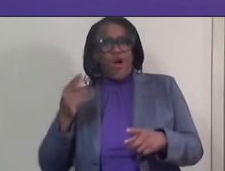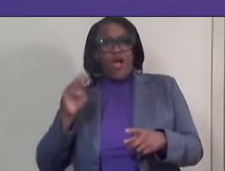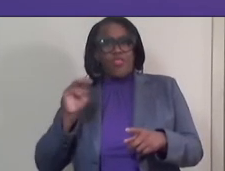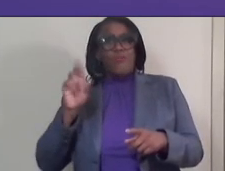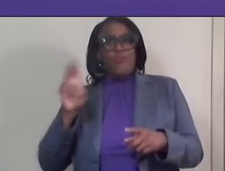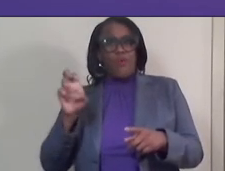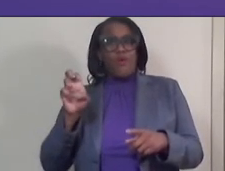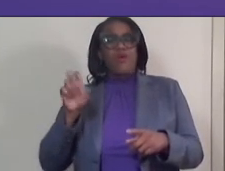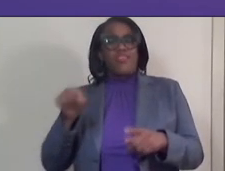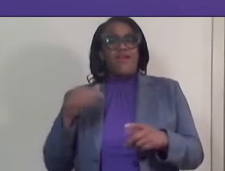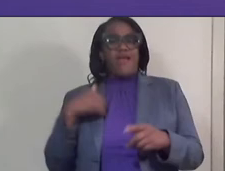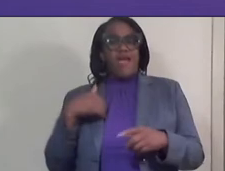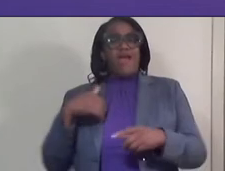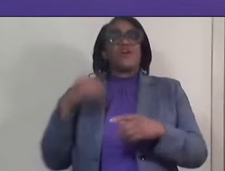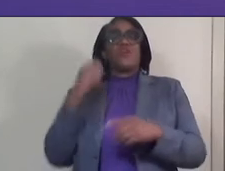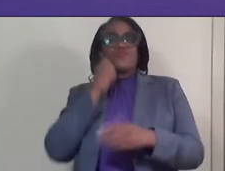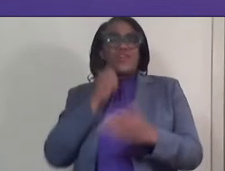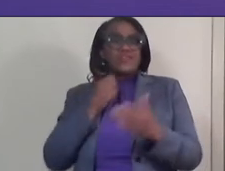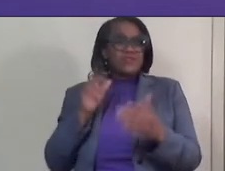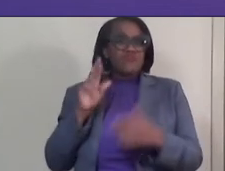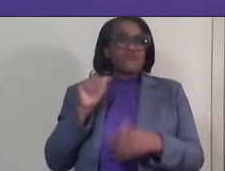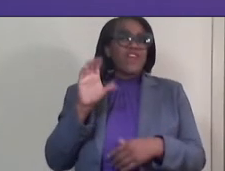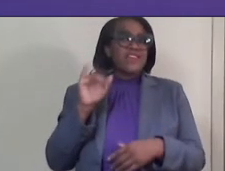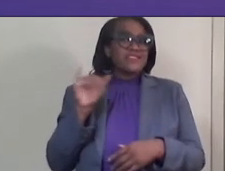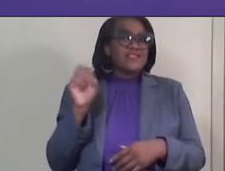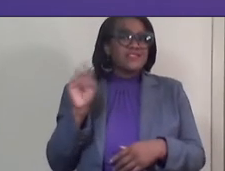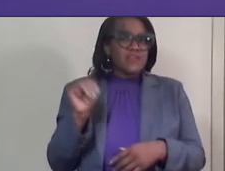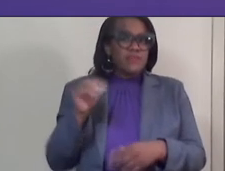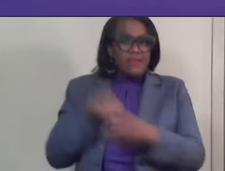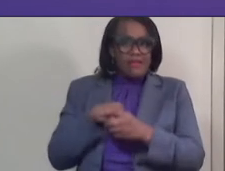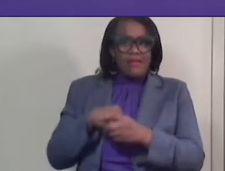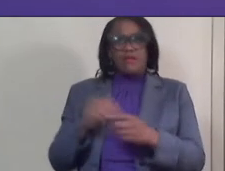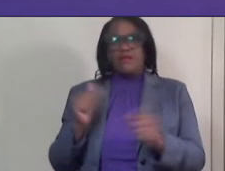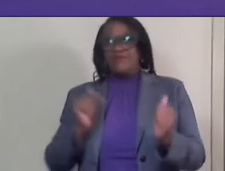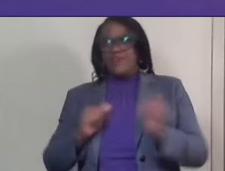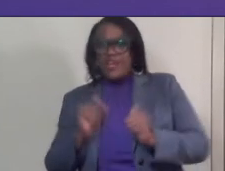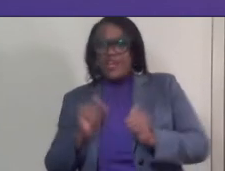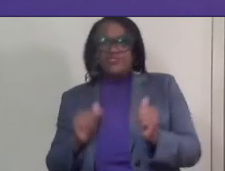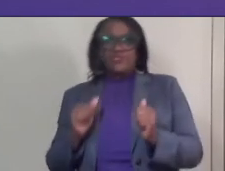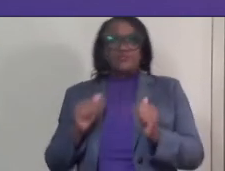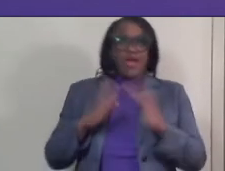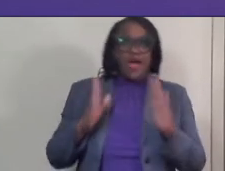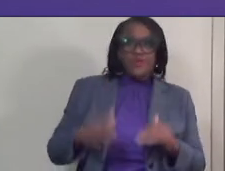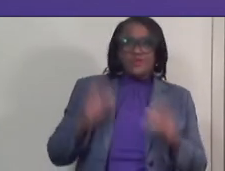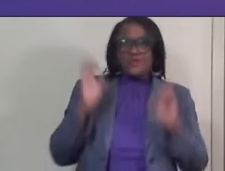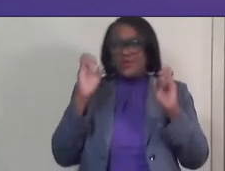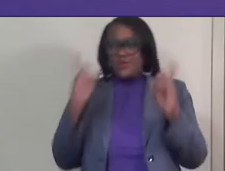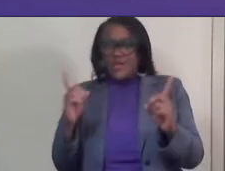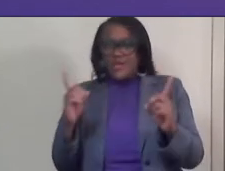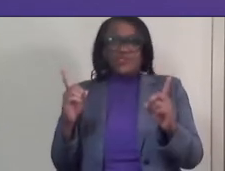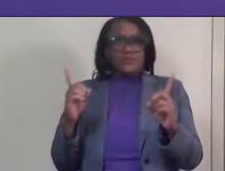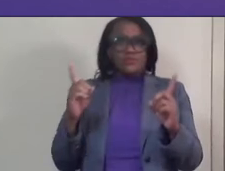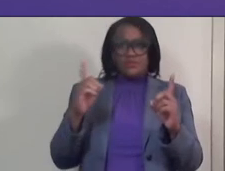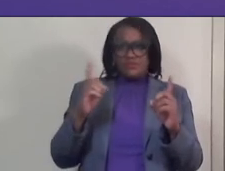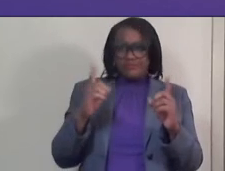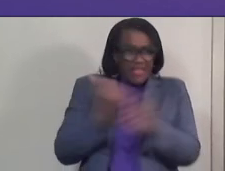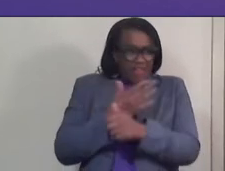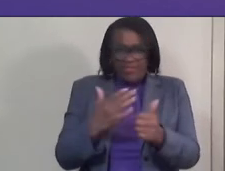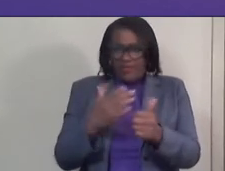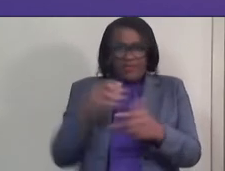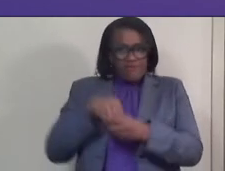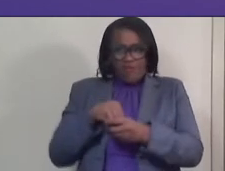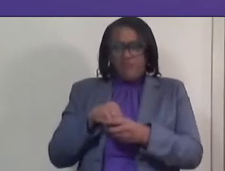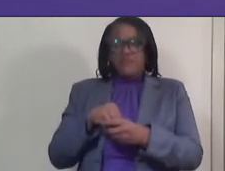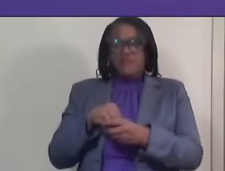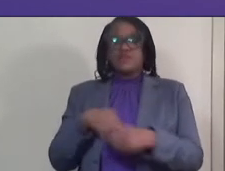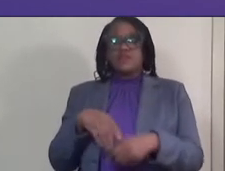system, the government, recreational access, and housing, to name a few. I believe my